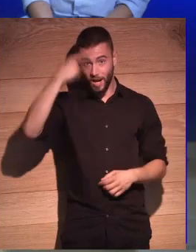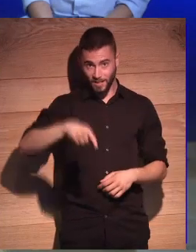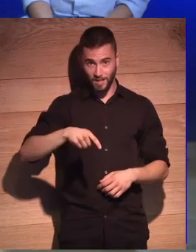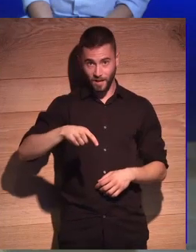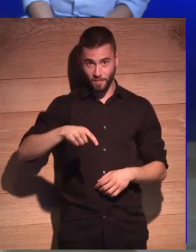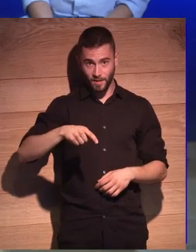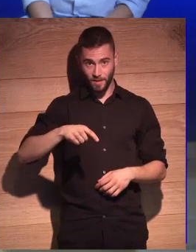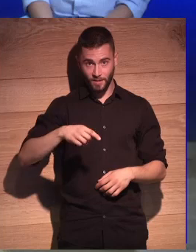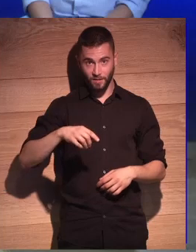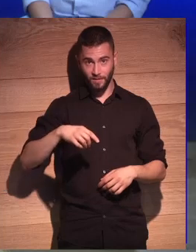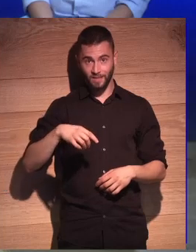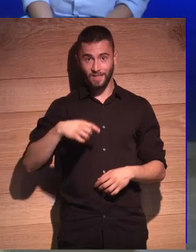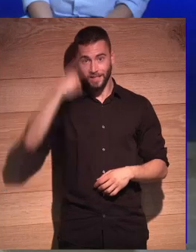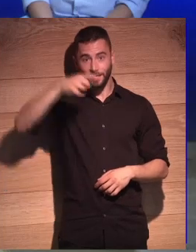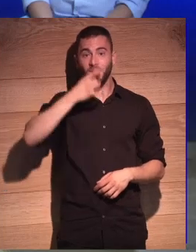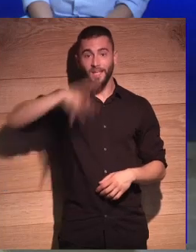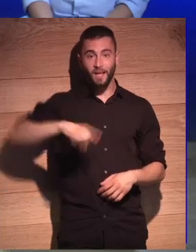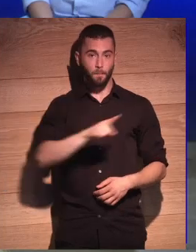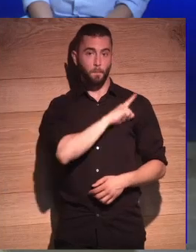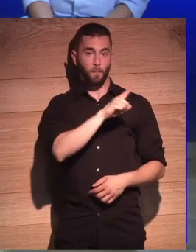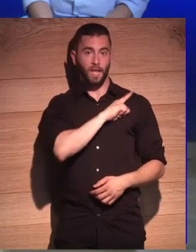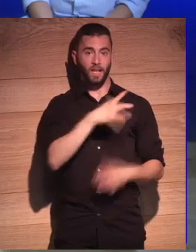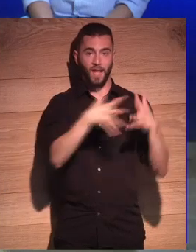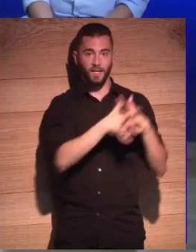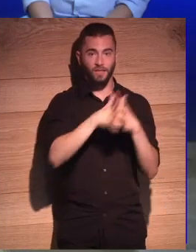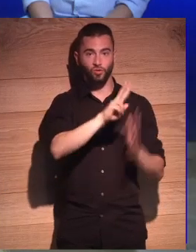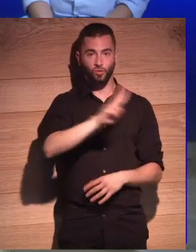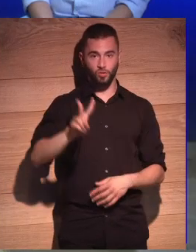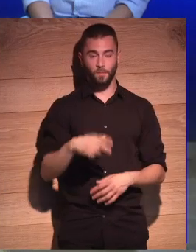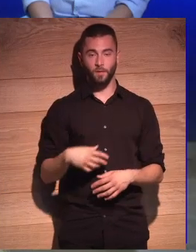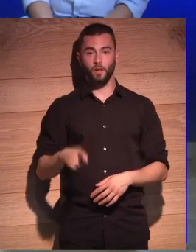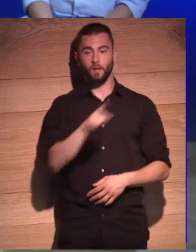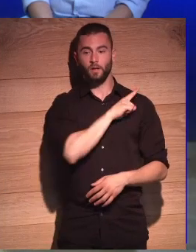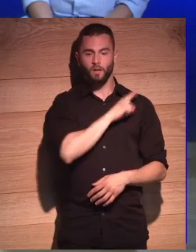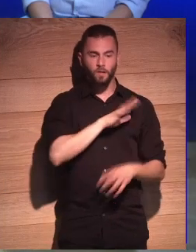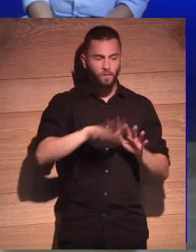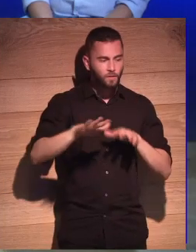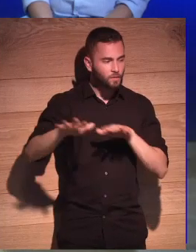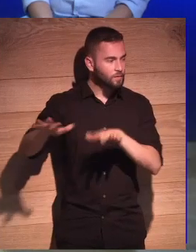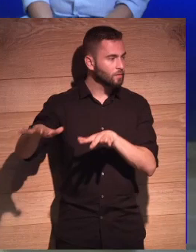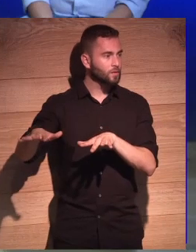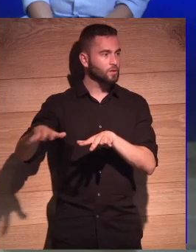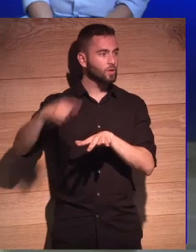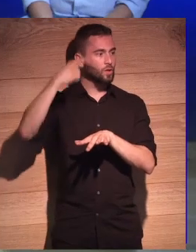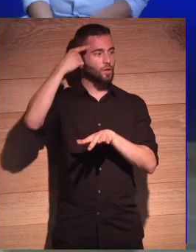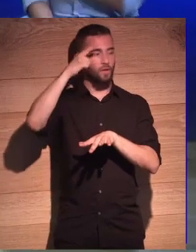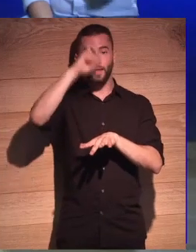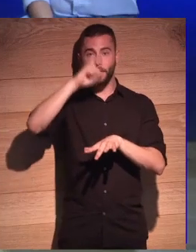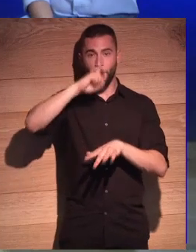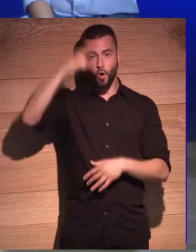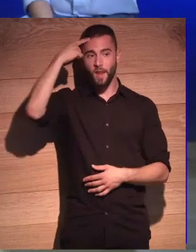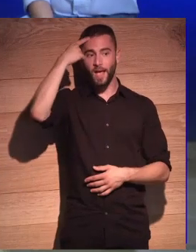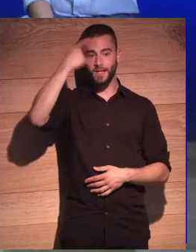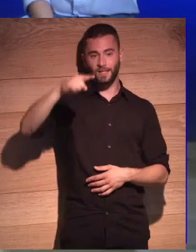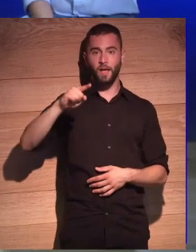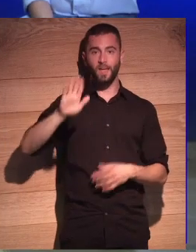unstoppable movement. But those who really know about virtual reality are the military from the United States. All